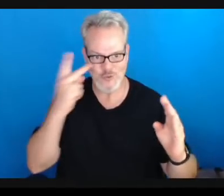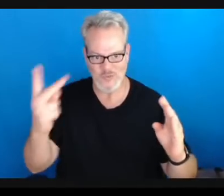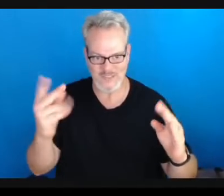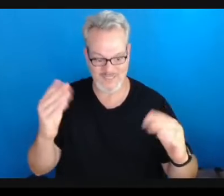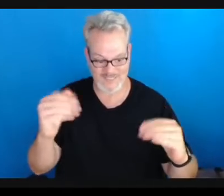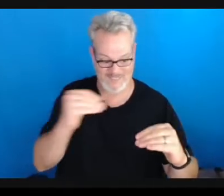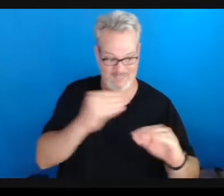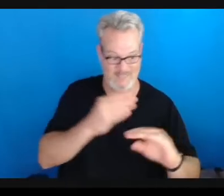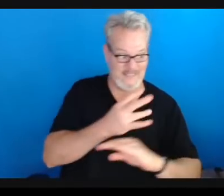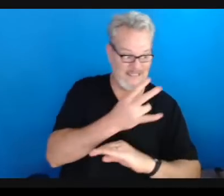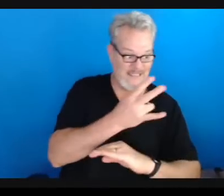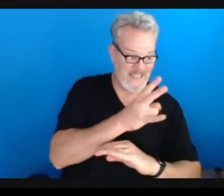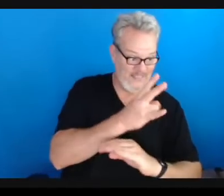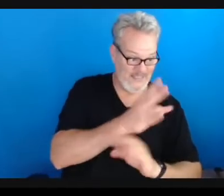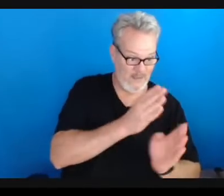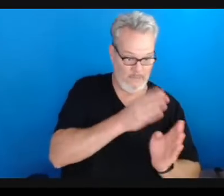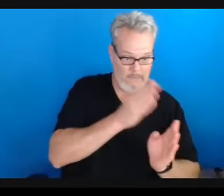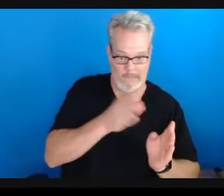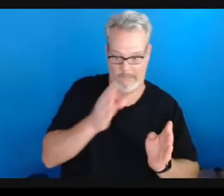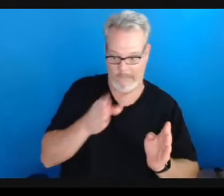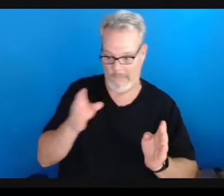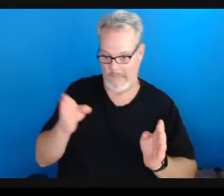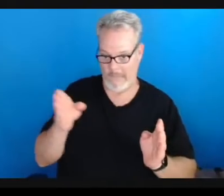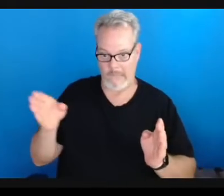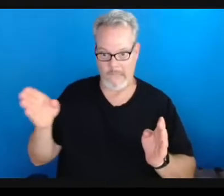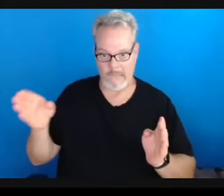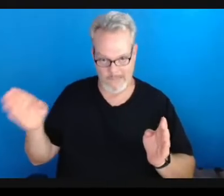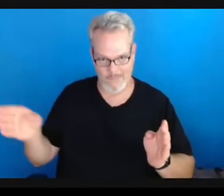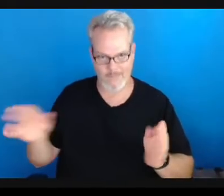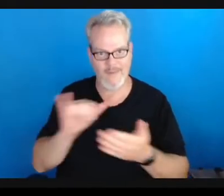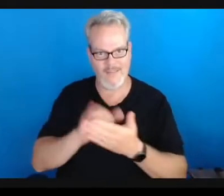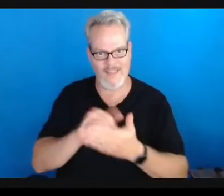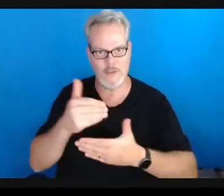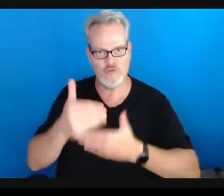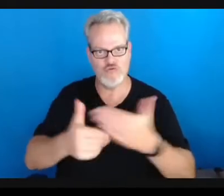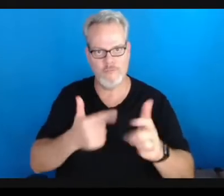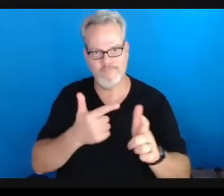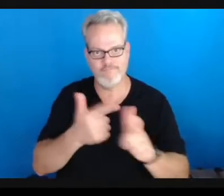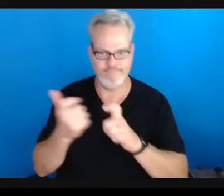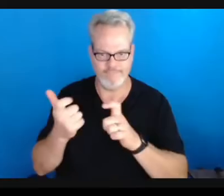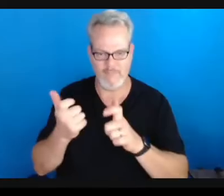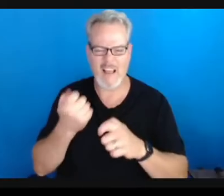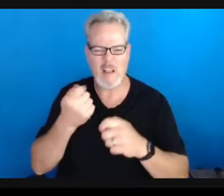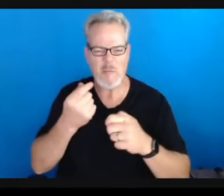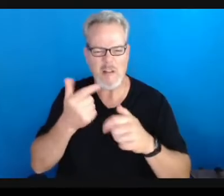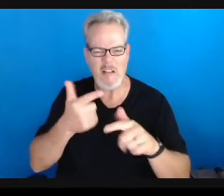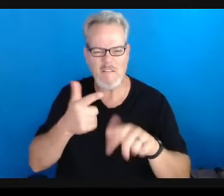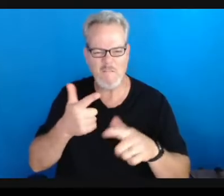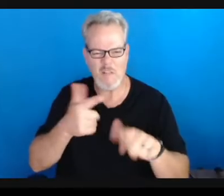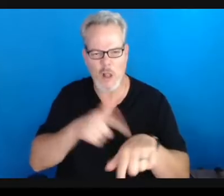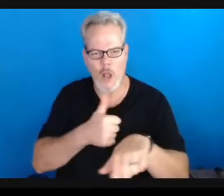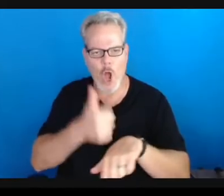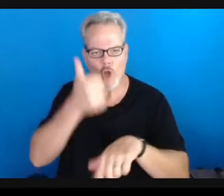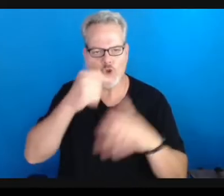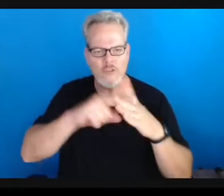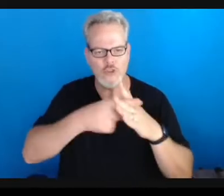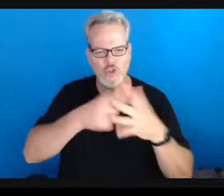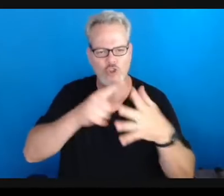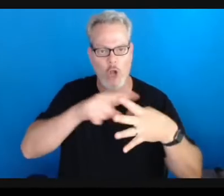we had that longer buildup here. So there is our pace, a little bit longer at the start of the month, and here